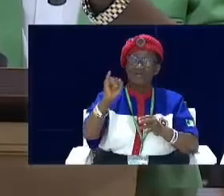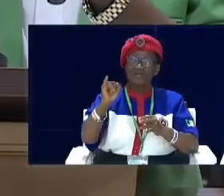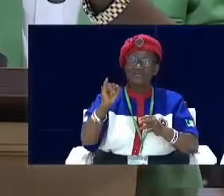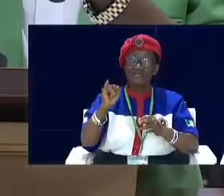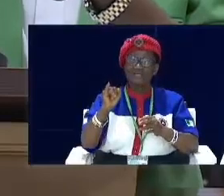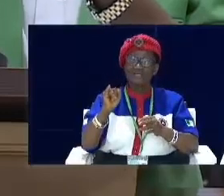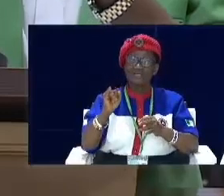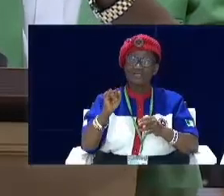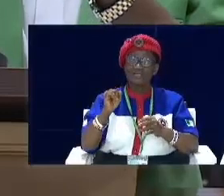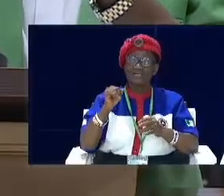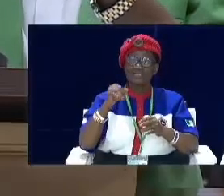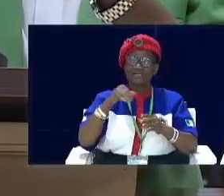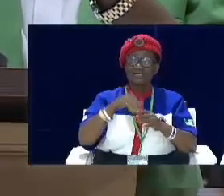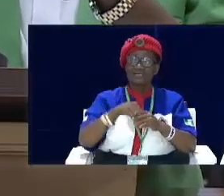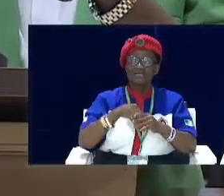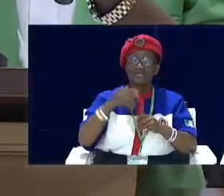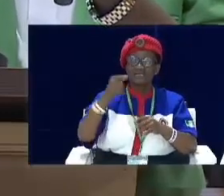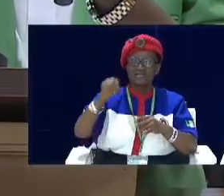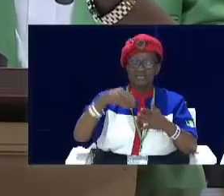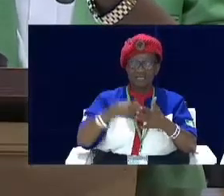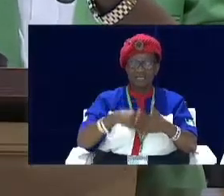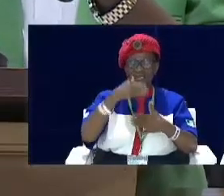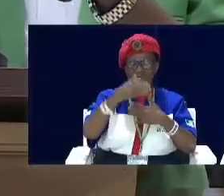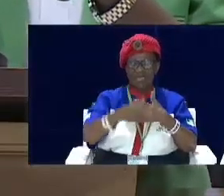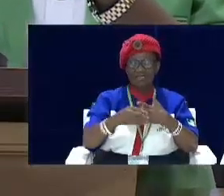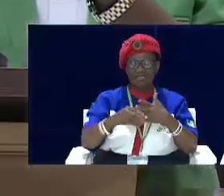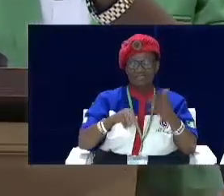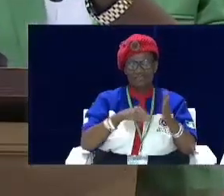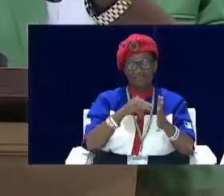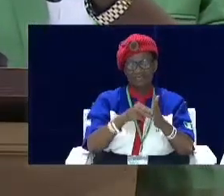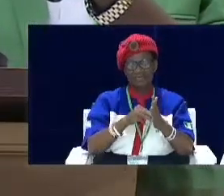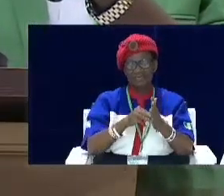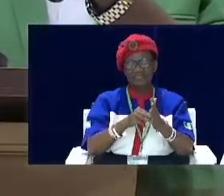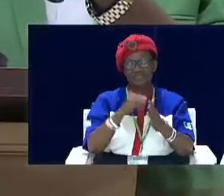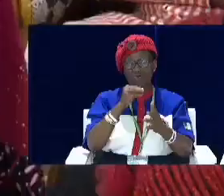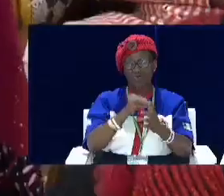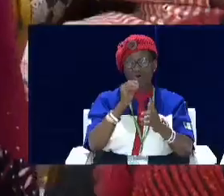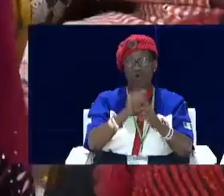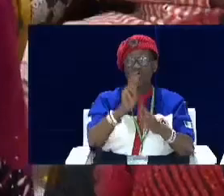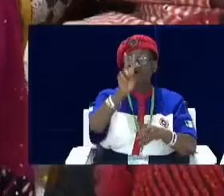in the next minute or two. Like